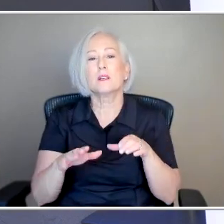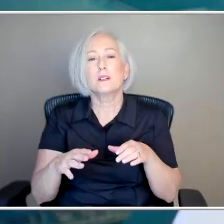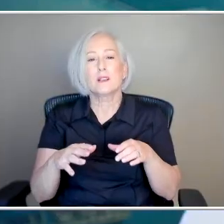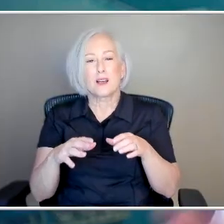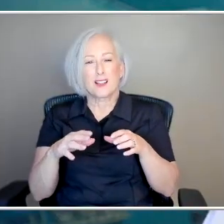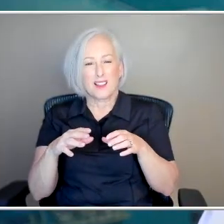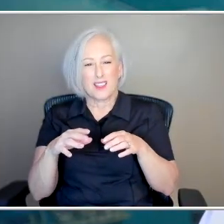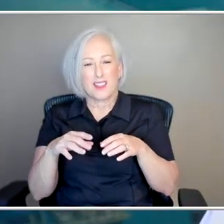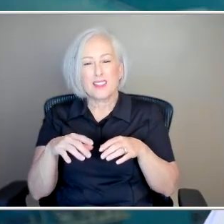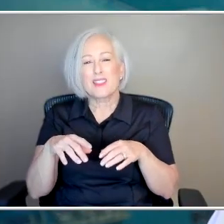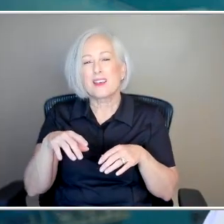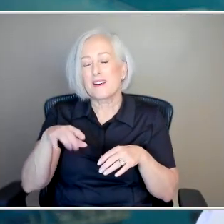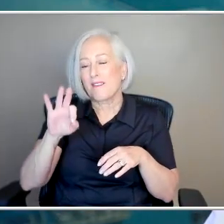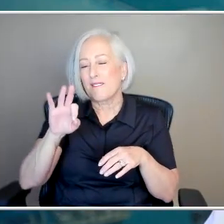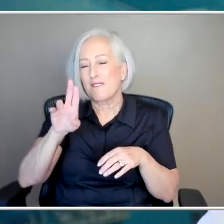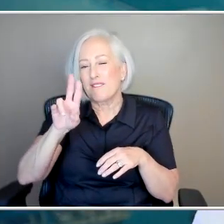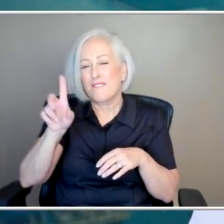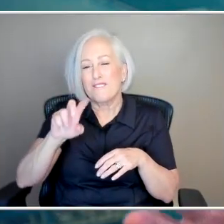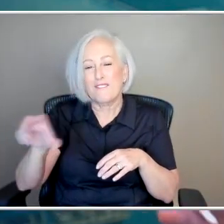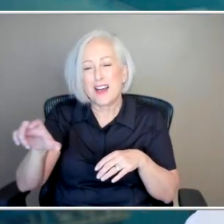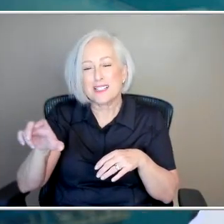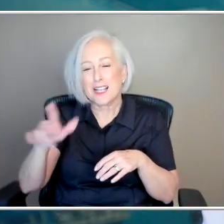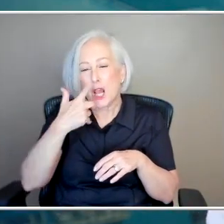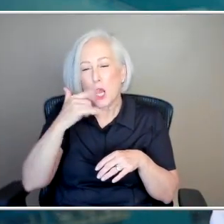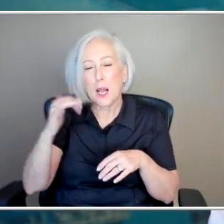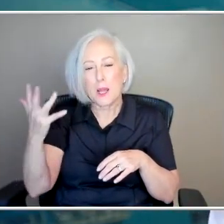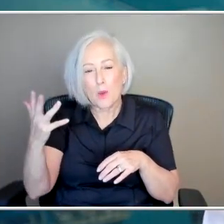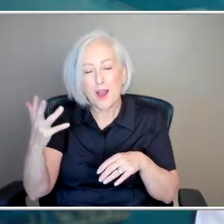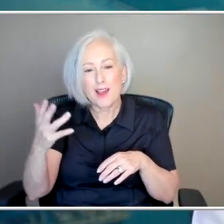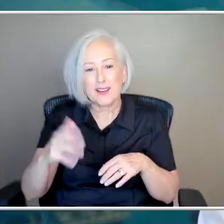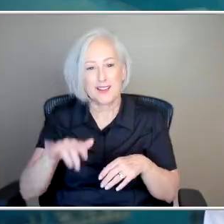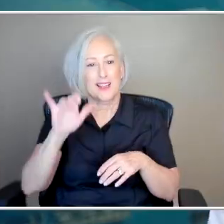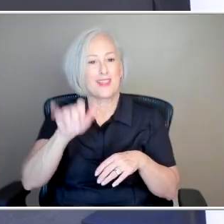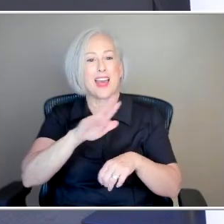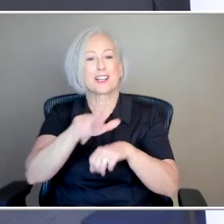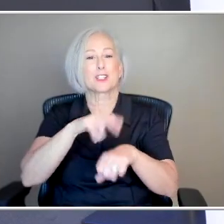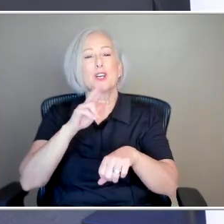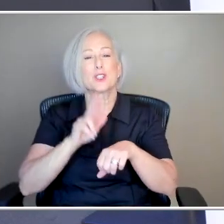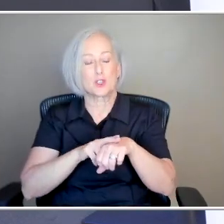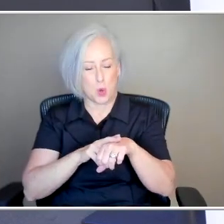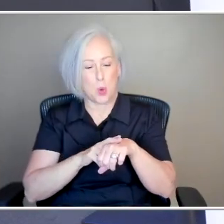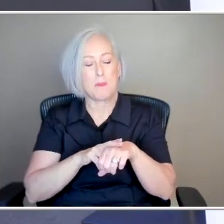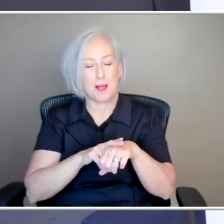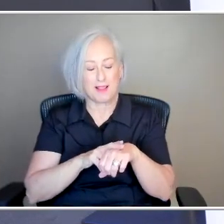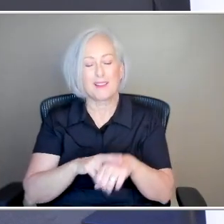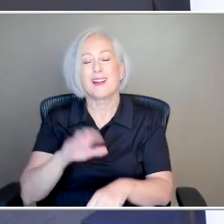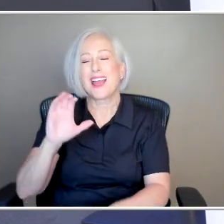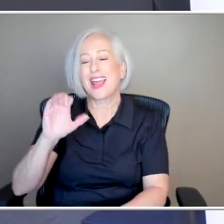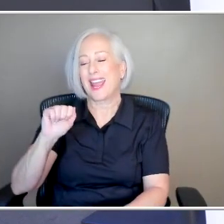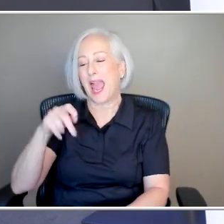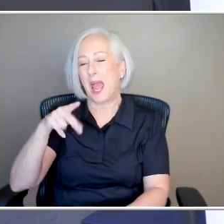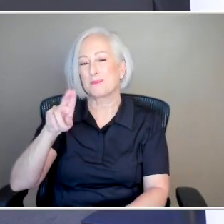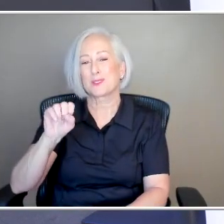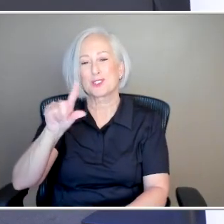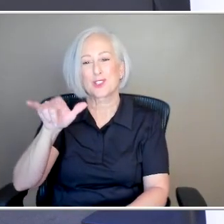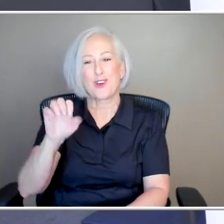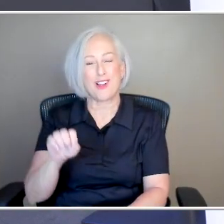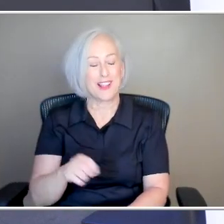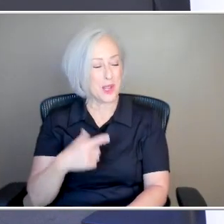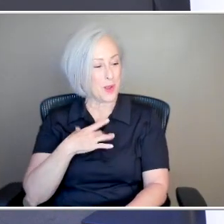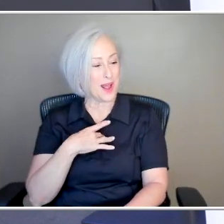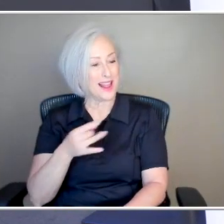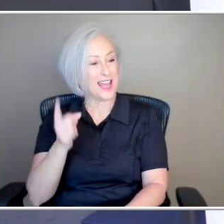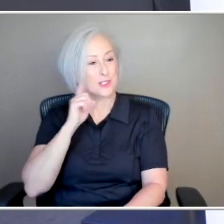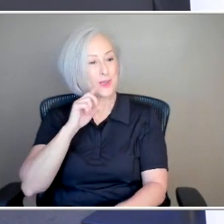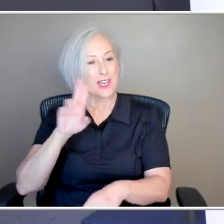very common question when I show pictures to patients. That actually is normal. Good. Okay, we like normal. Yeah. That's a good thing to hear. So when it comes to